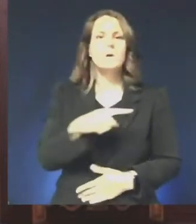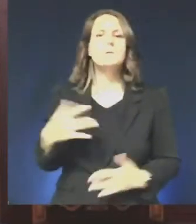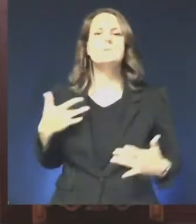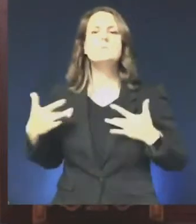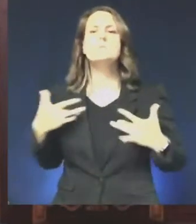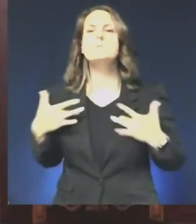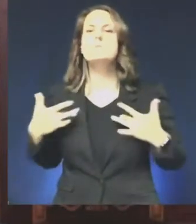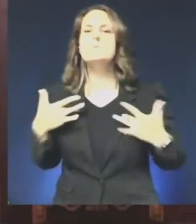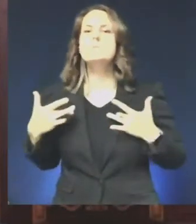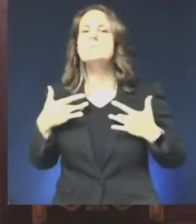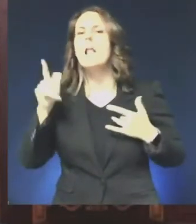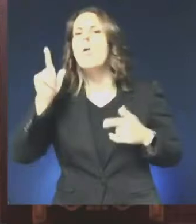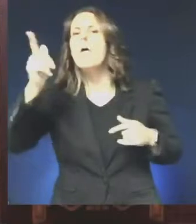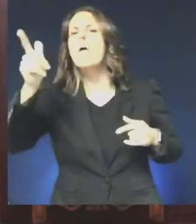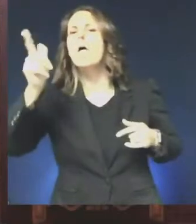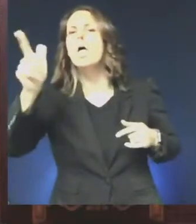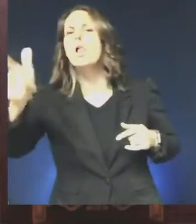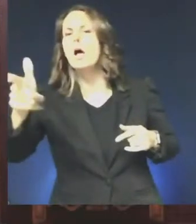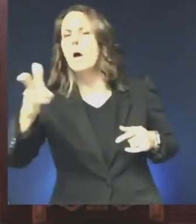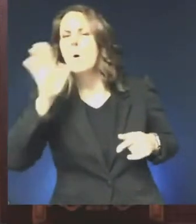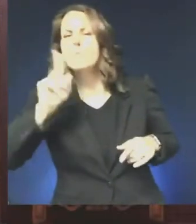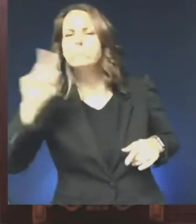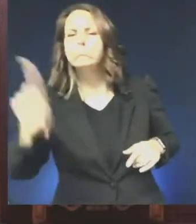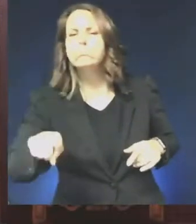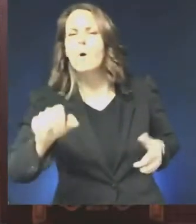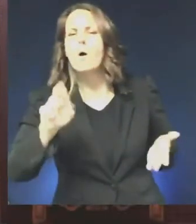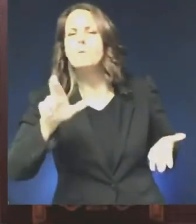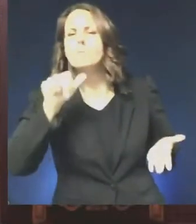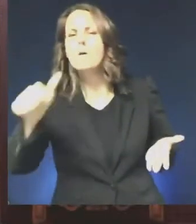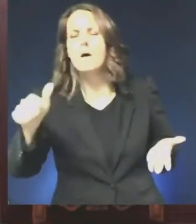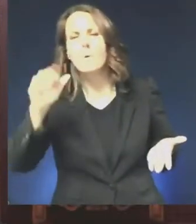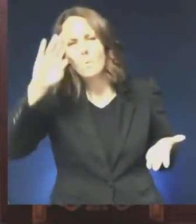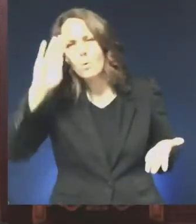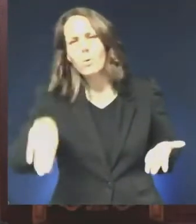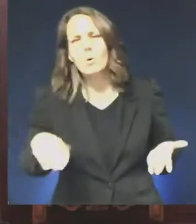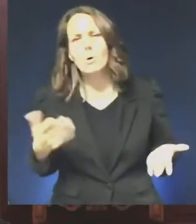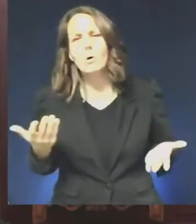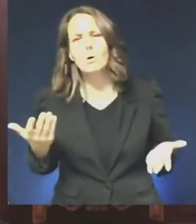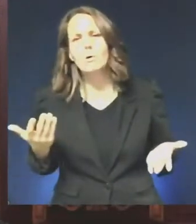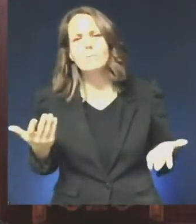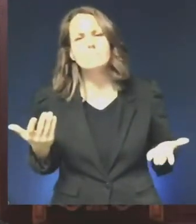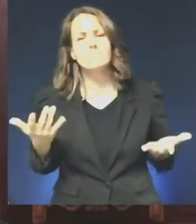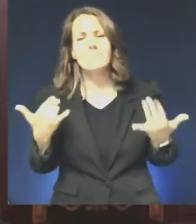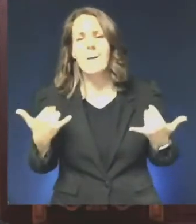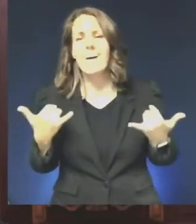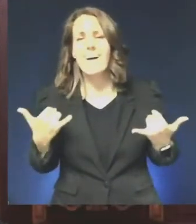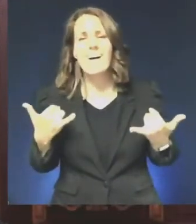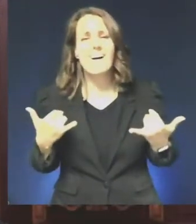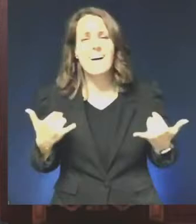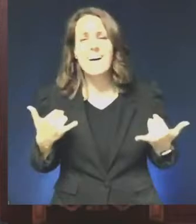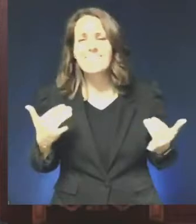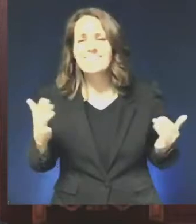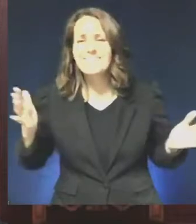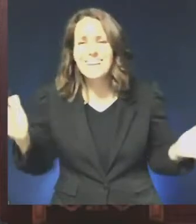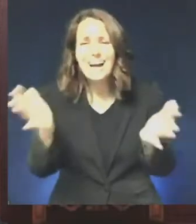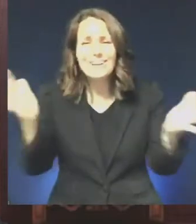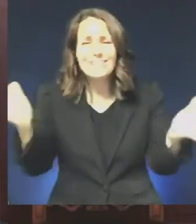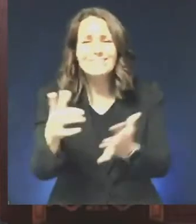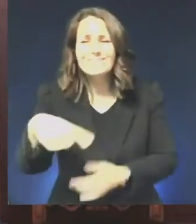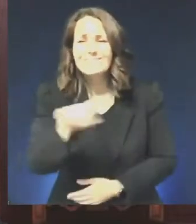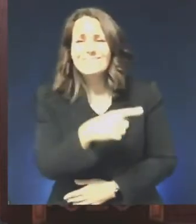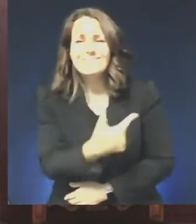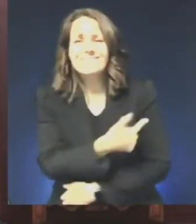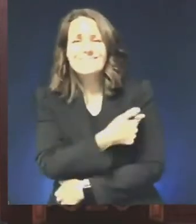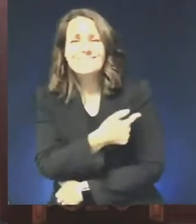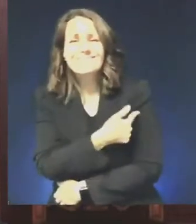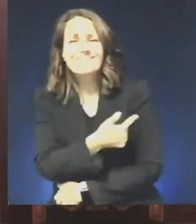that those people that have been reluctant in the past or maybe even forgot about that they haven't had a shot, to make sure that that